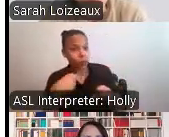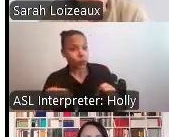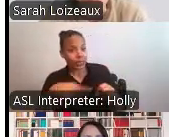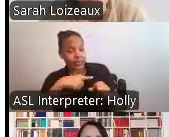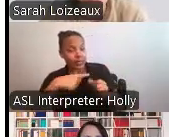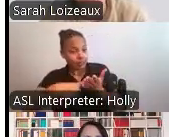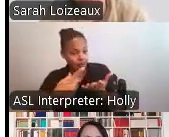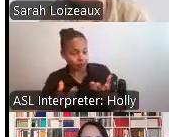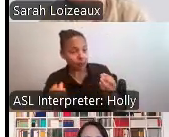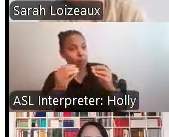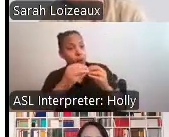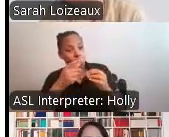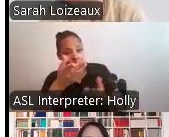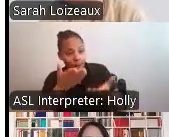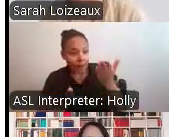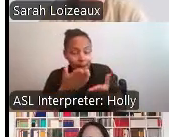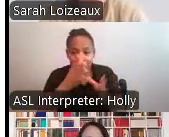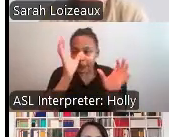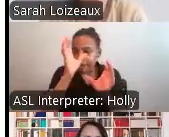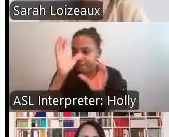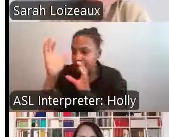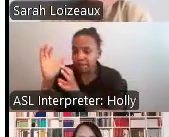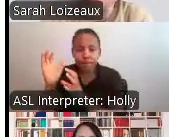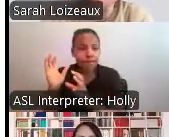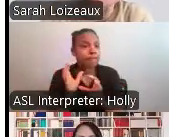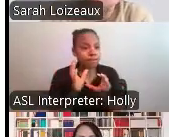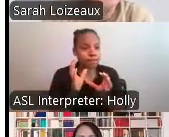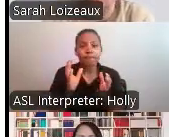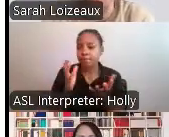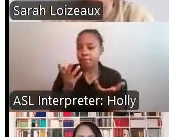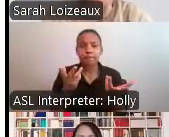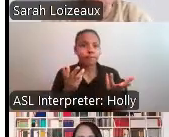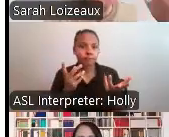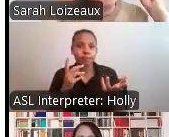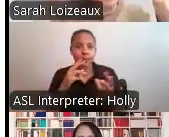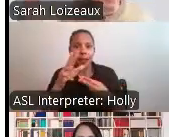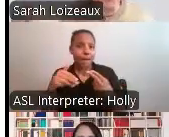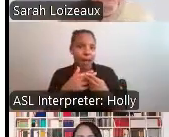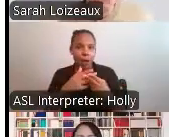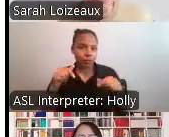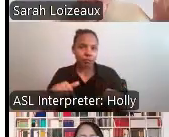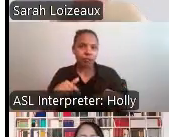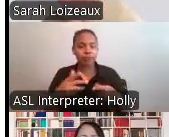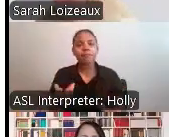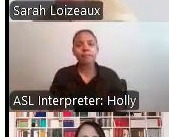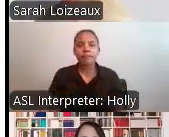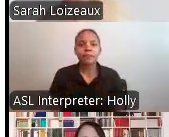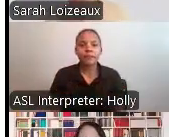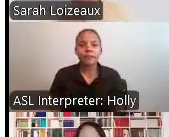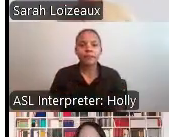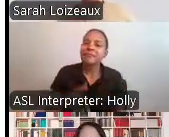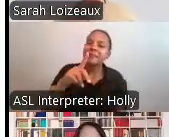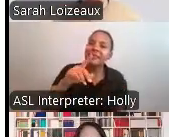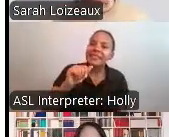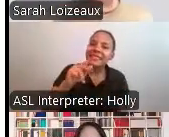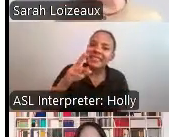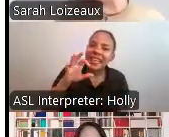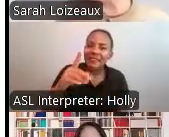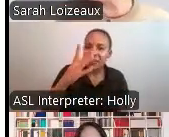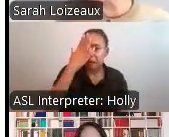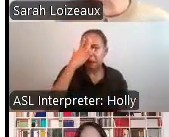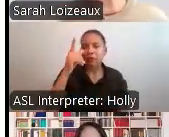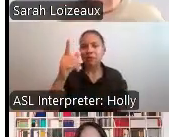Thank you. David, you may have a cold today, but you have been so informative and so helpful. I really